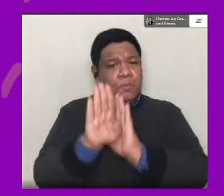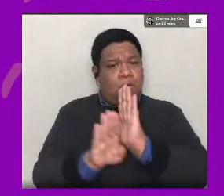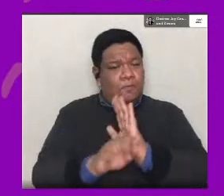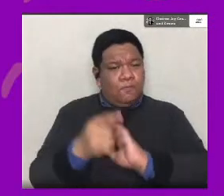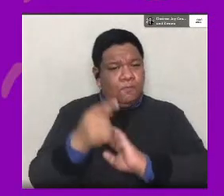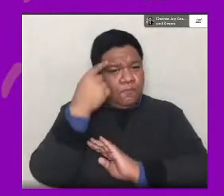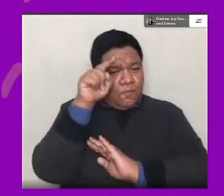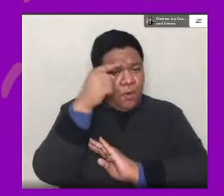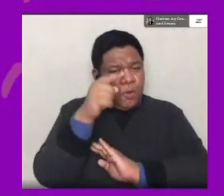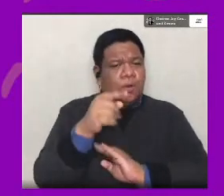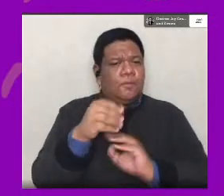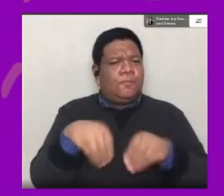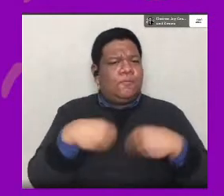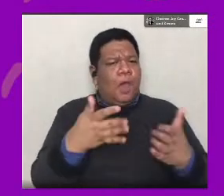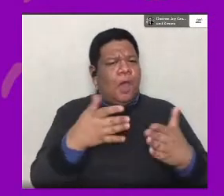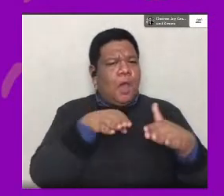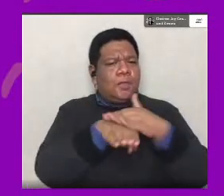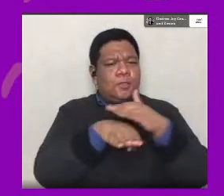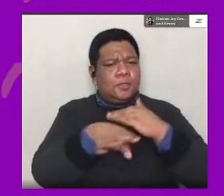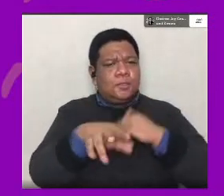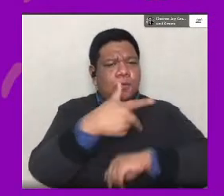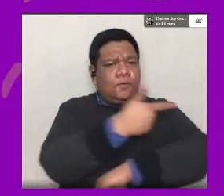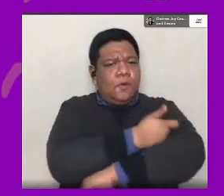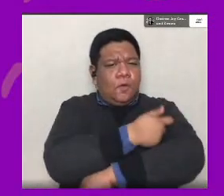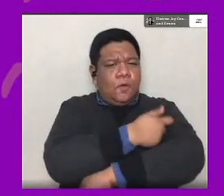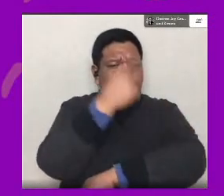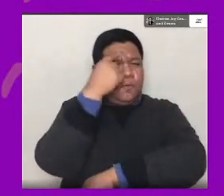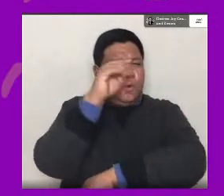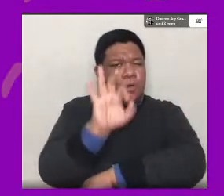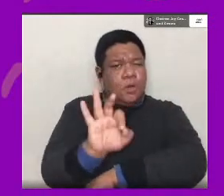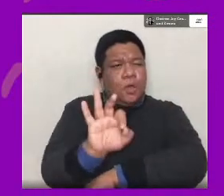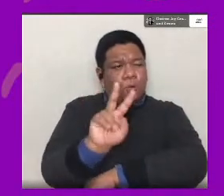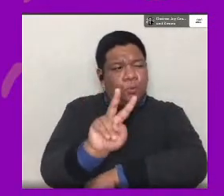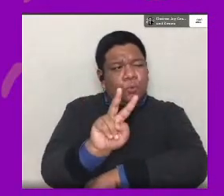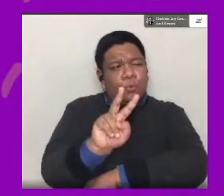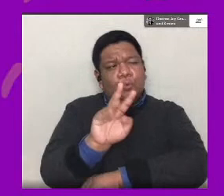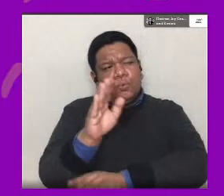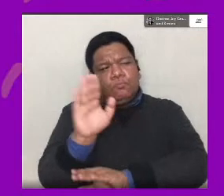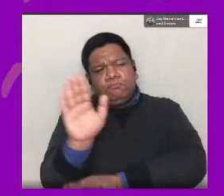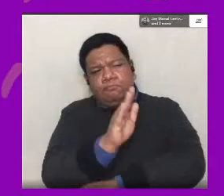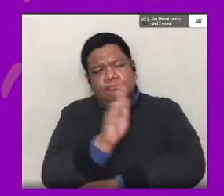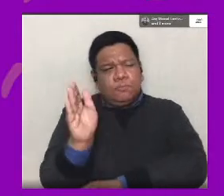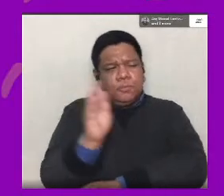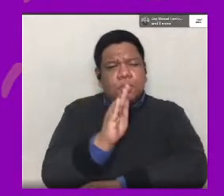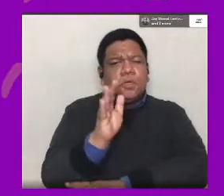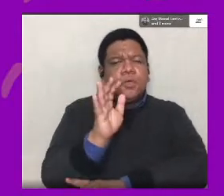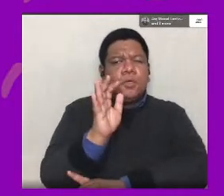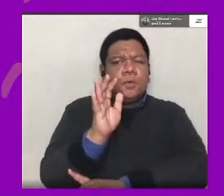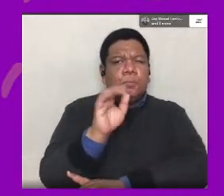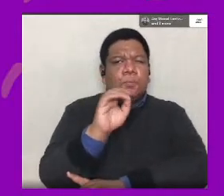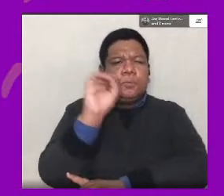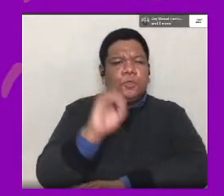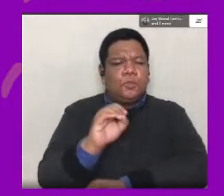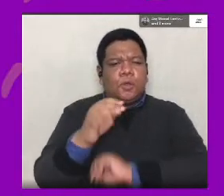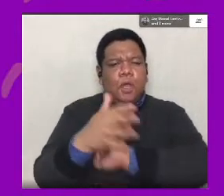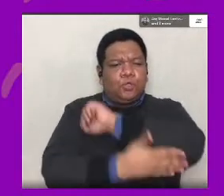vaccines for the 92 low and middle income and lower income countries in the